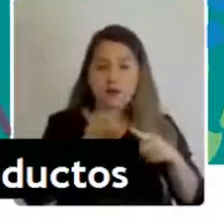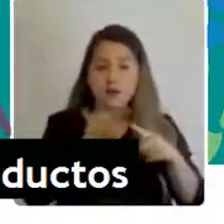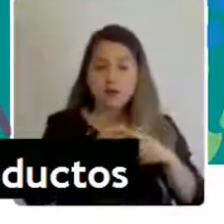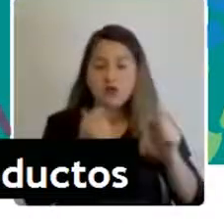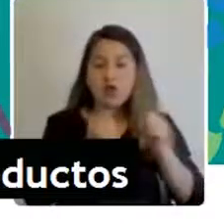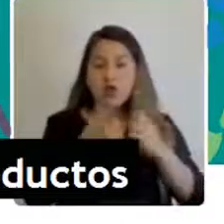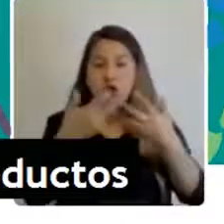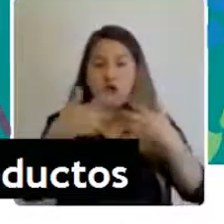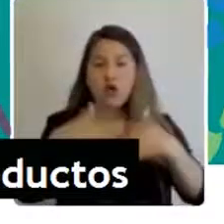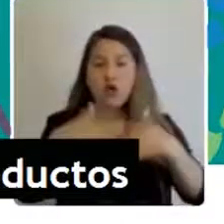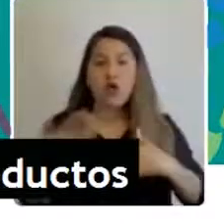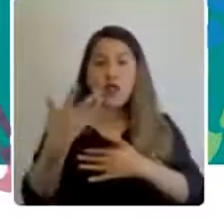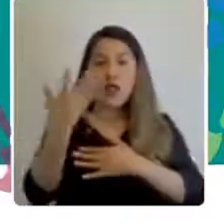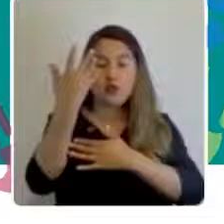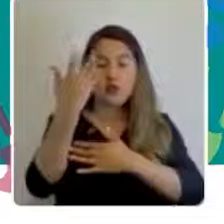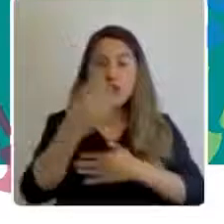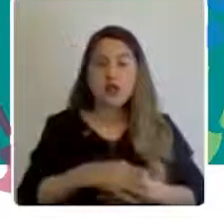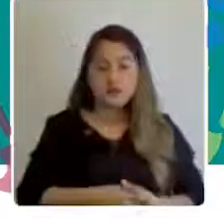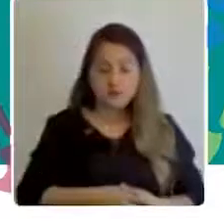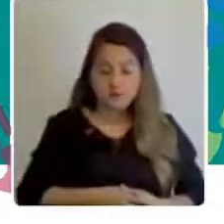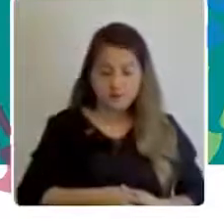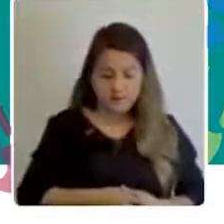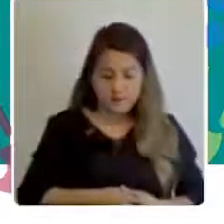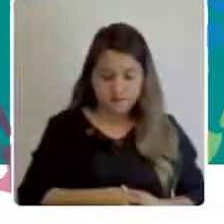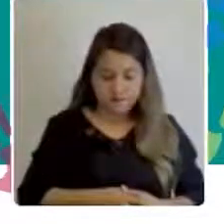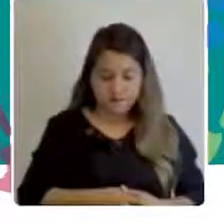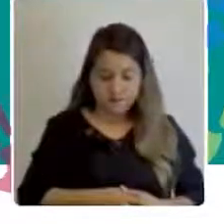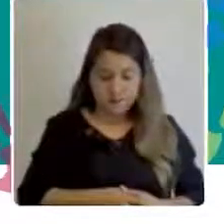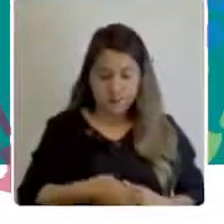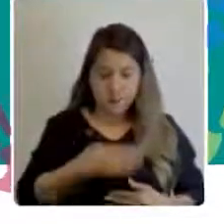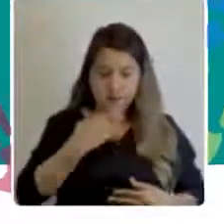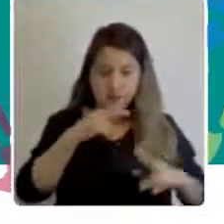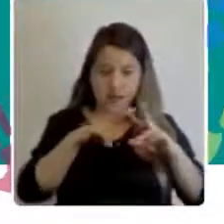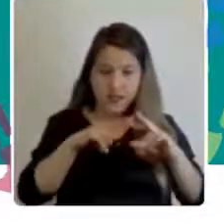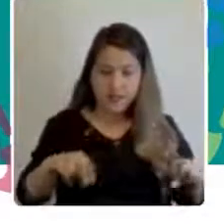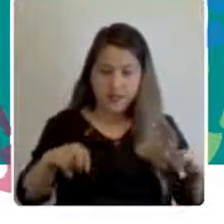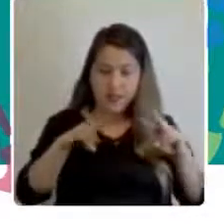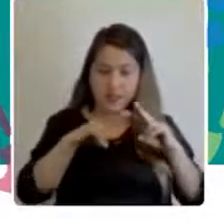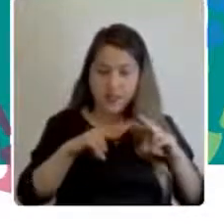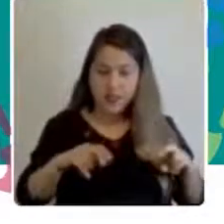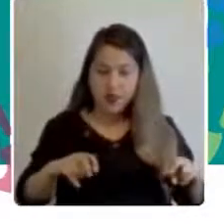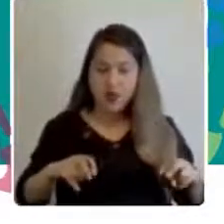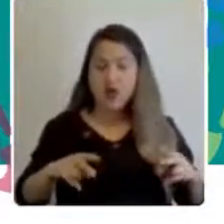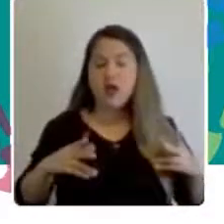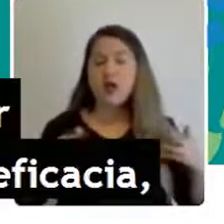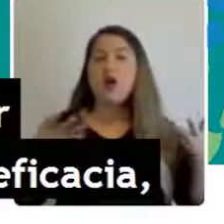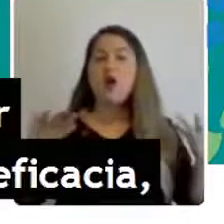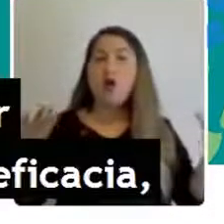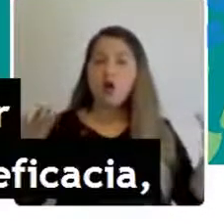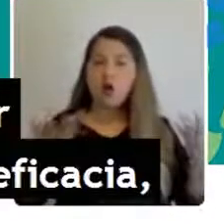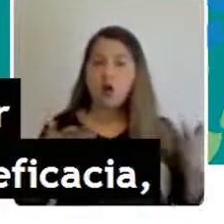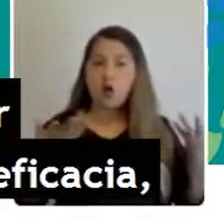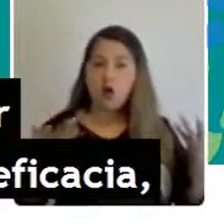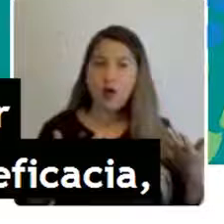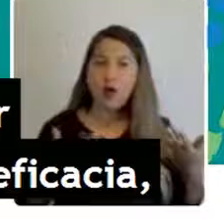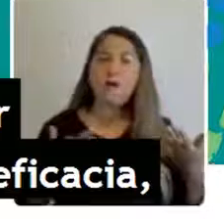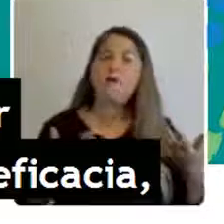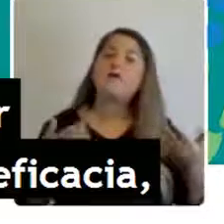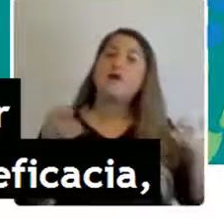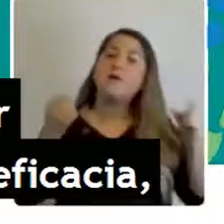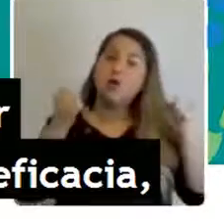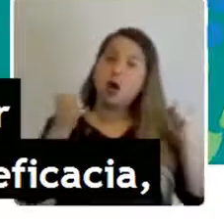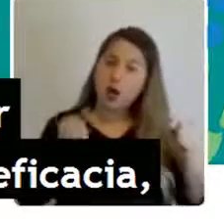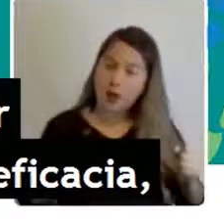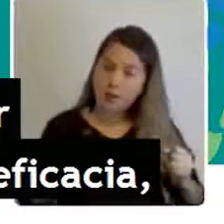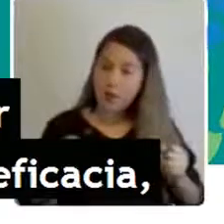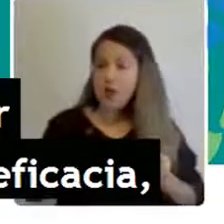the researcher and the patients. How are we going to afford this product for our patients? How are we going to guarantee that these